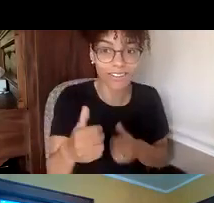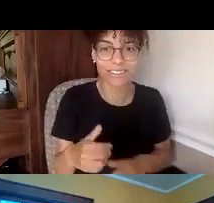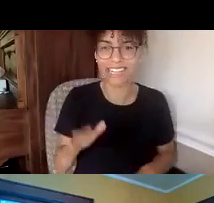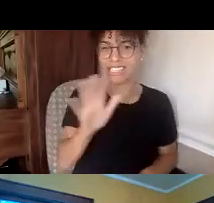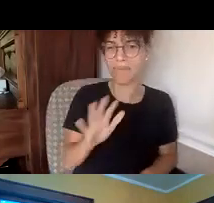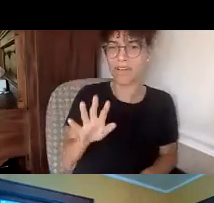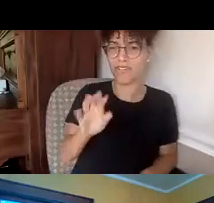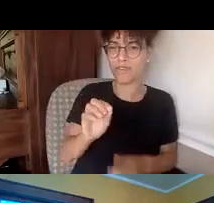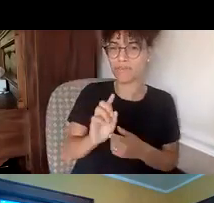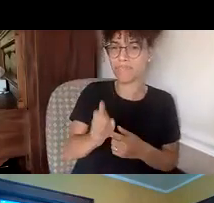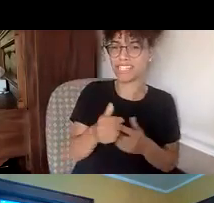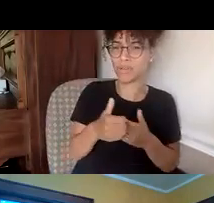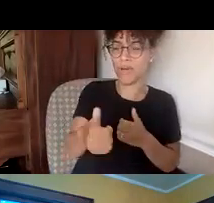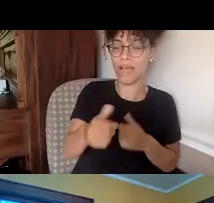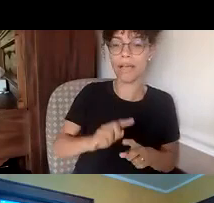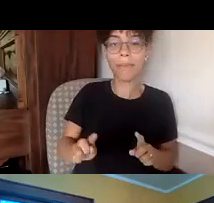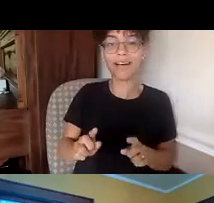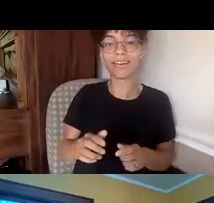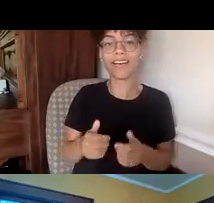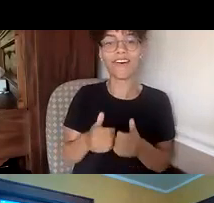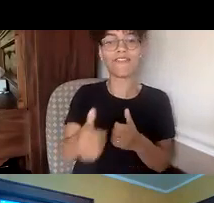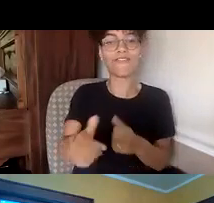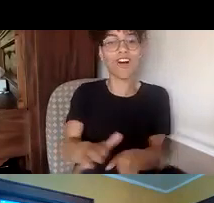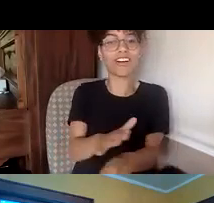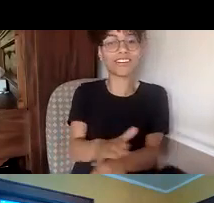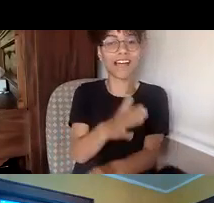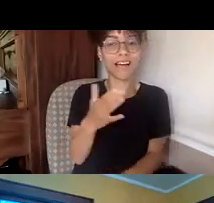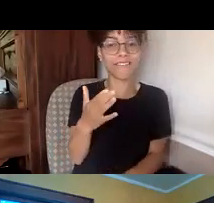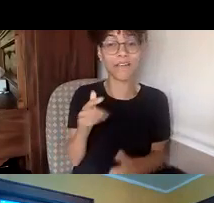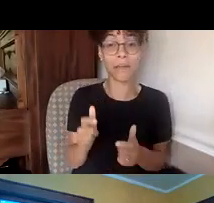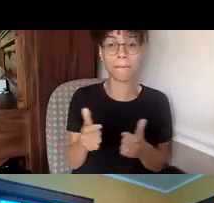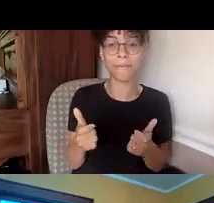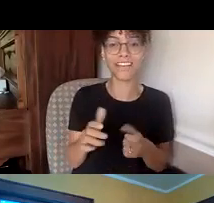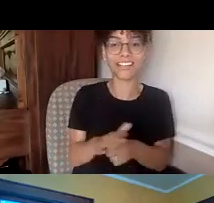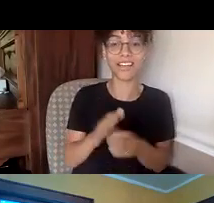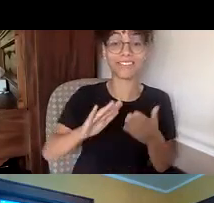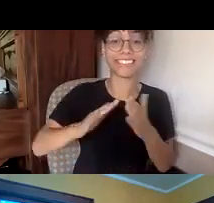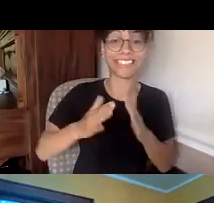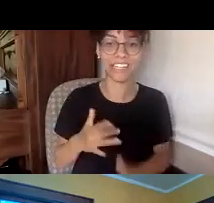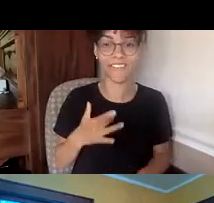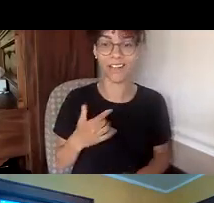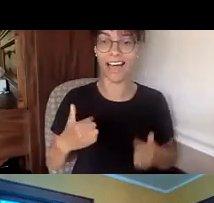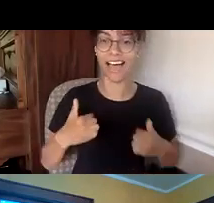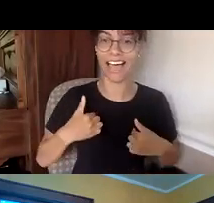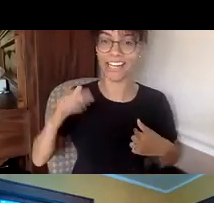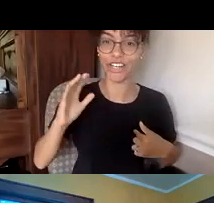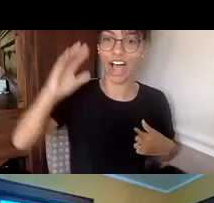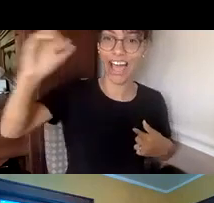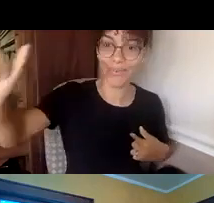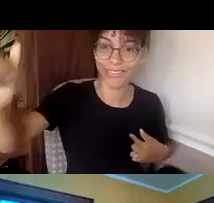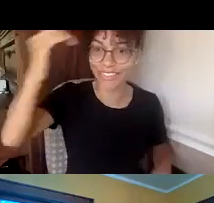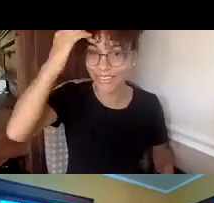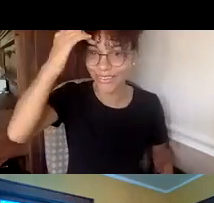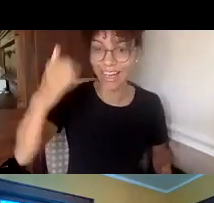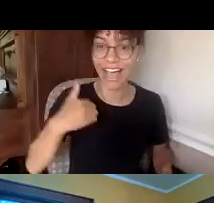minutes away, but it was further enough away and a bigger enough city away to feel like I had gotten out.